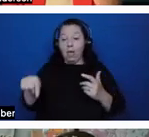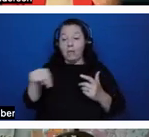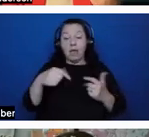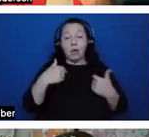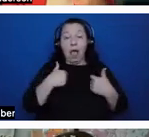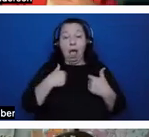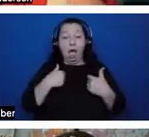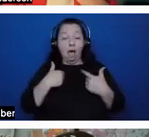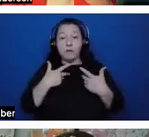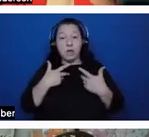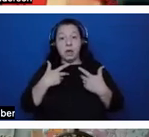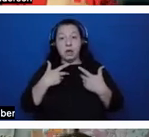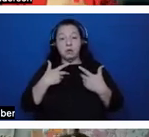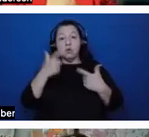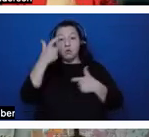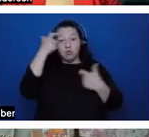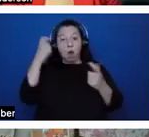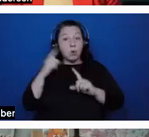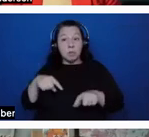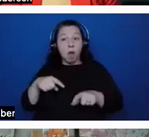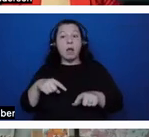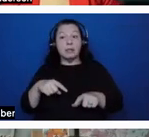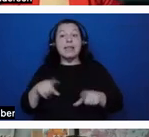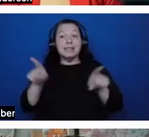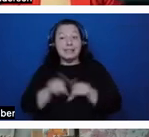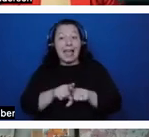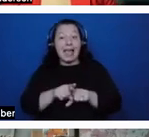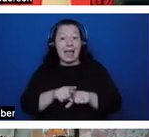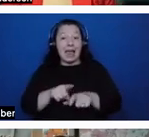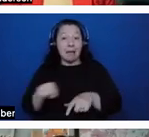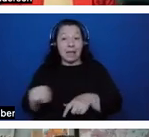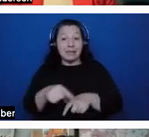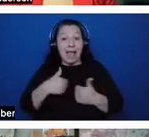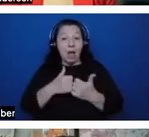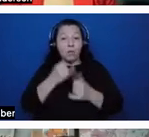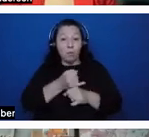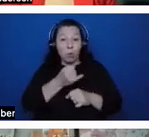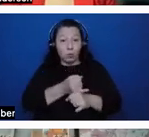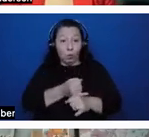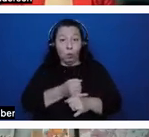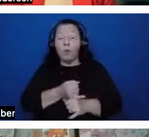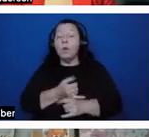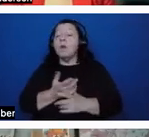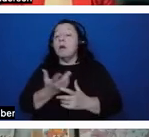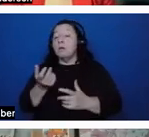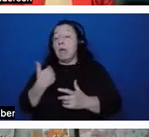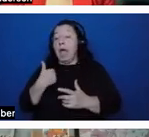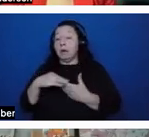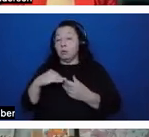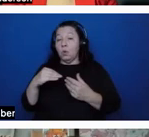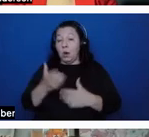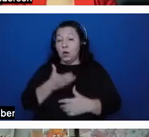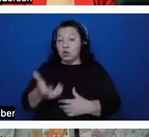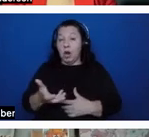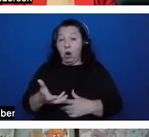trauma responses as they did to the boarding school. And a story was shared about an individual who actually believed that he